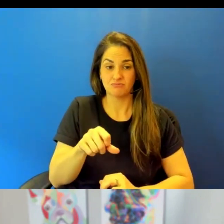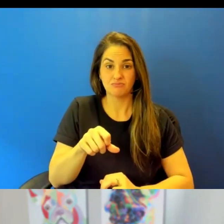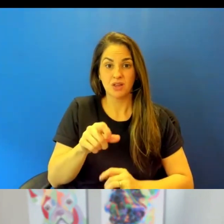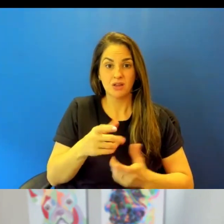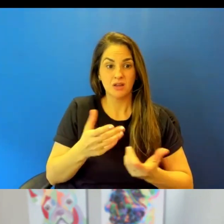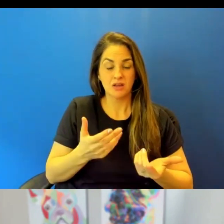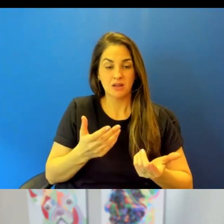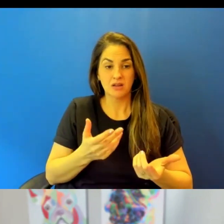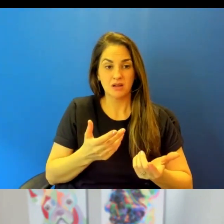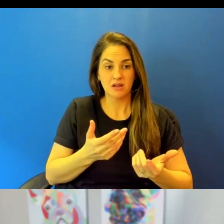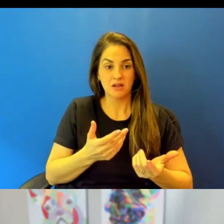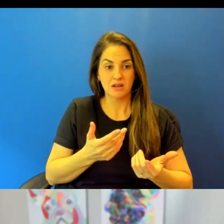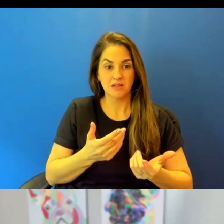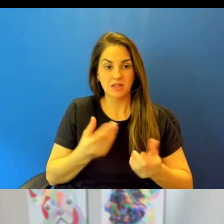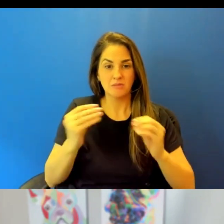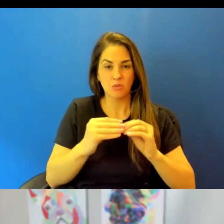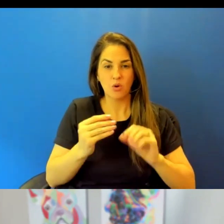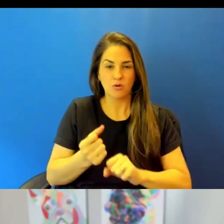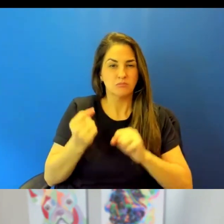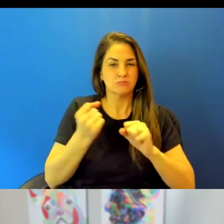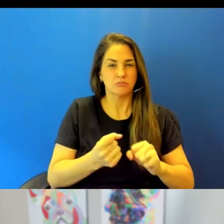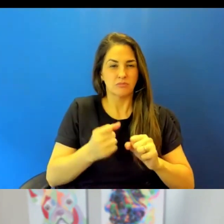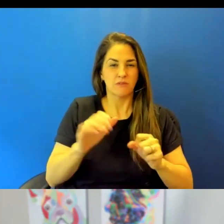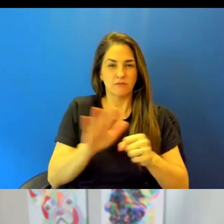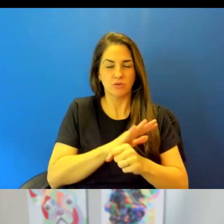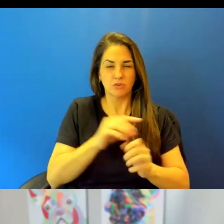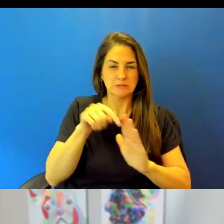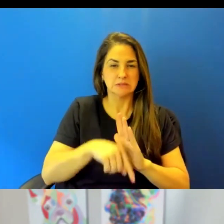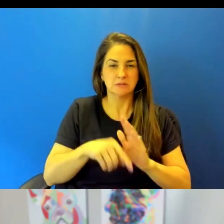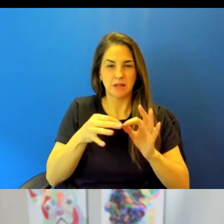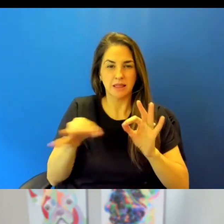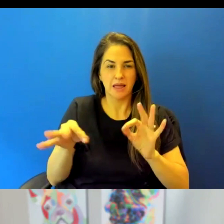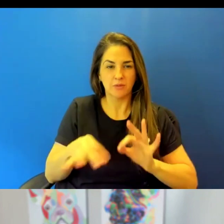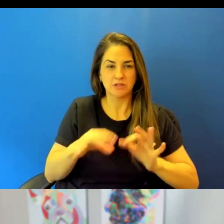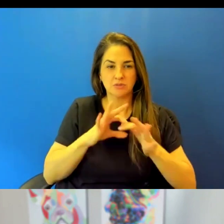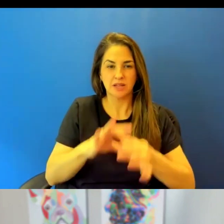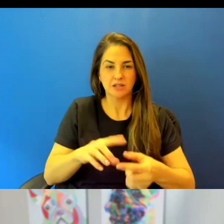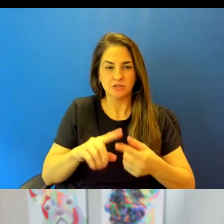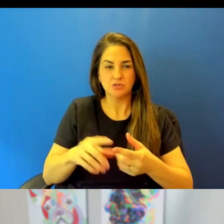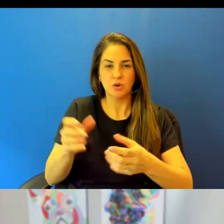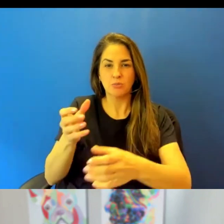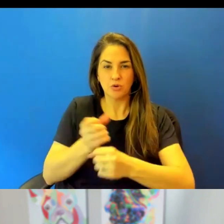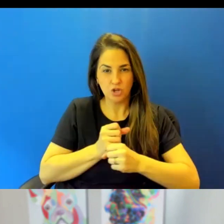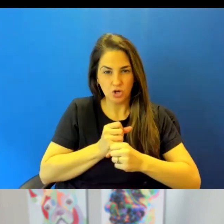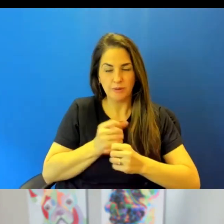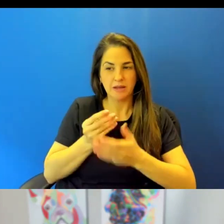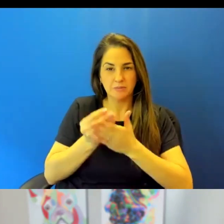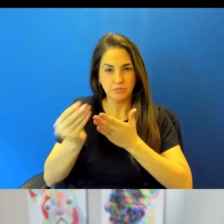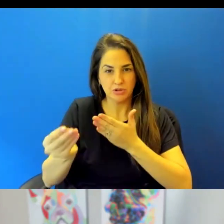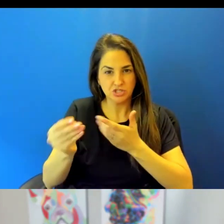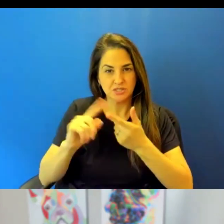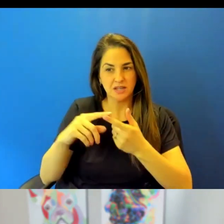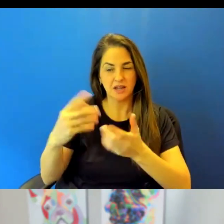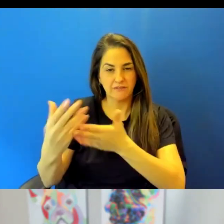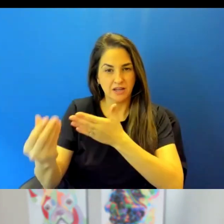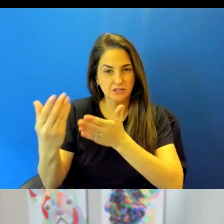make more robust language around our procurement of external